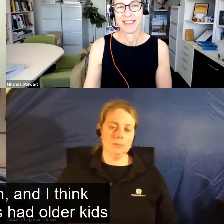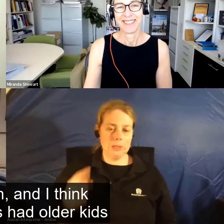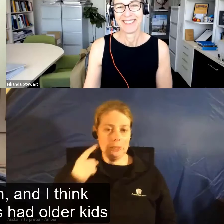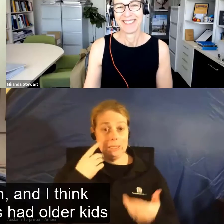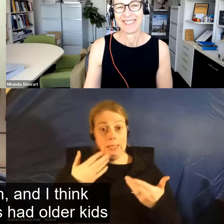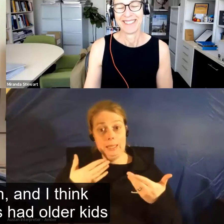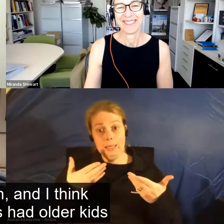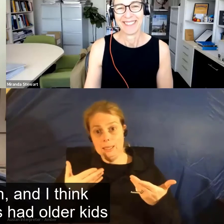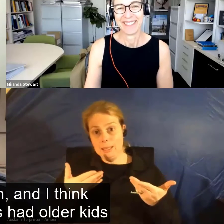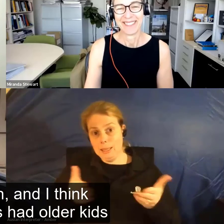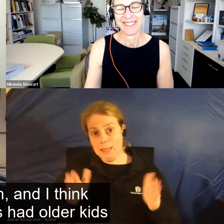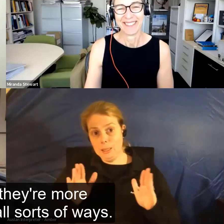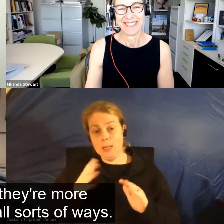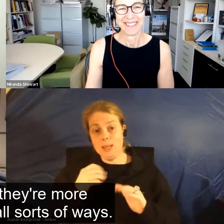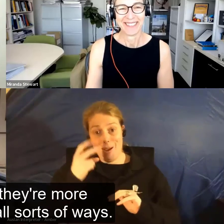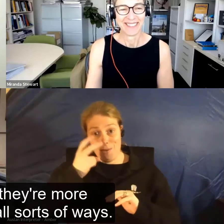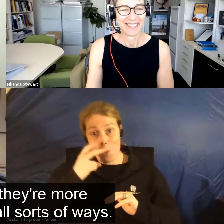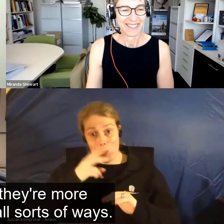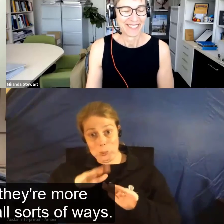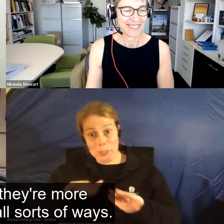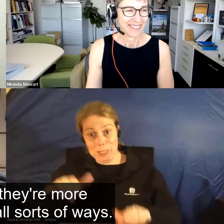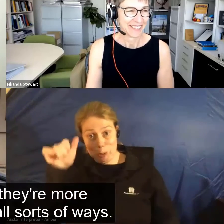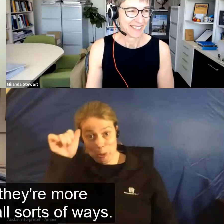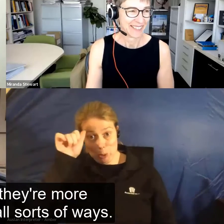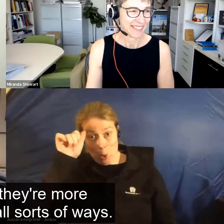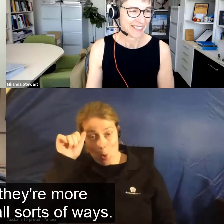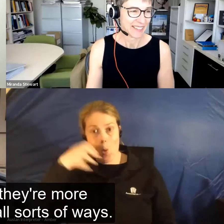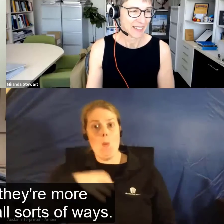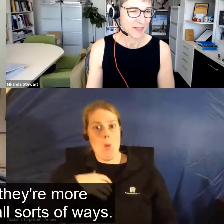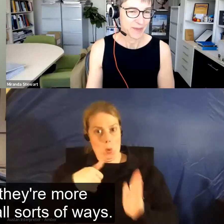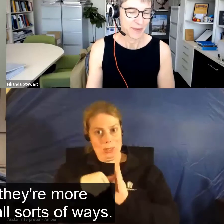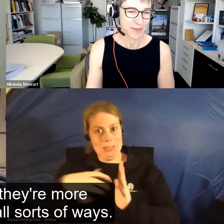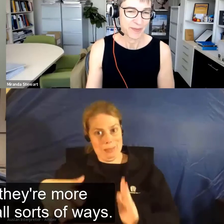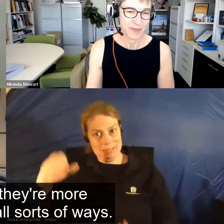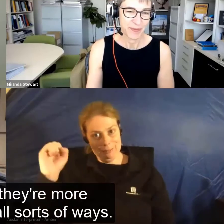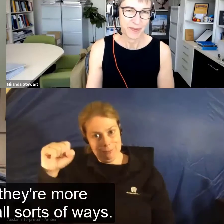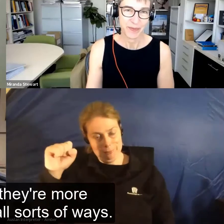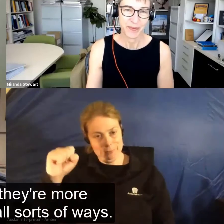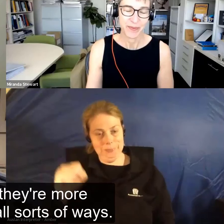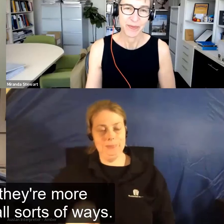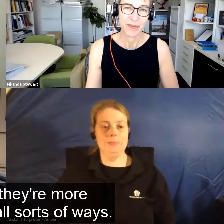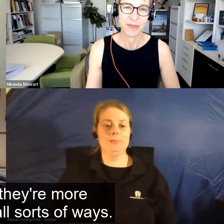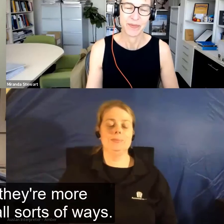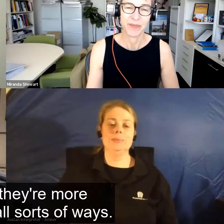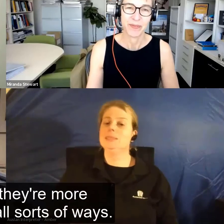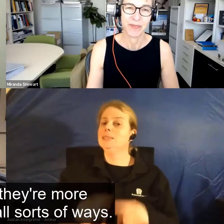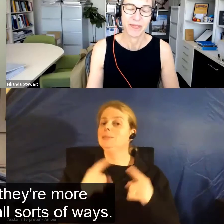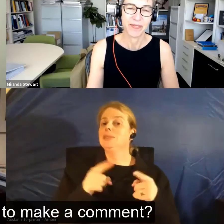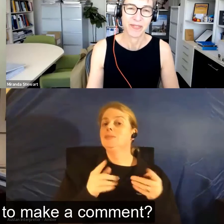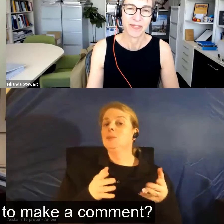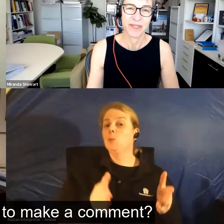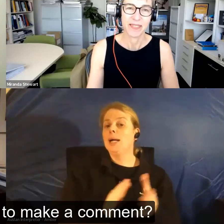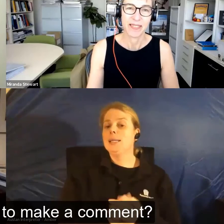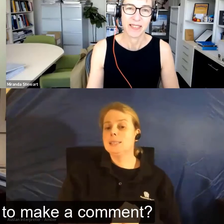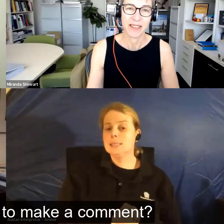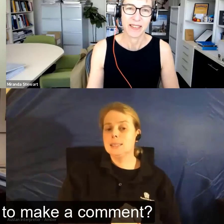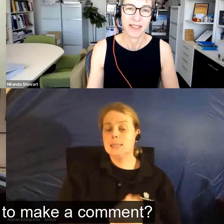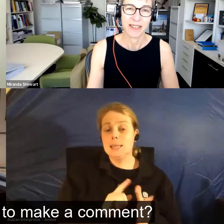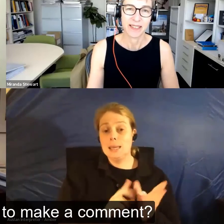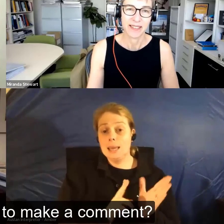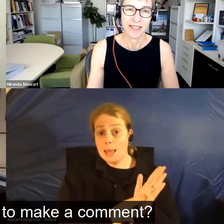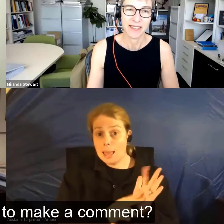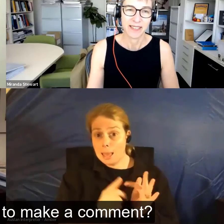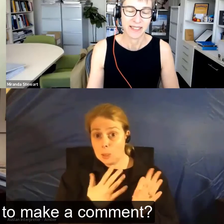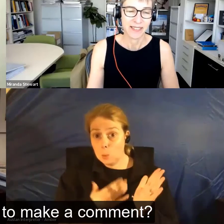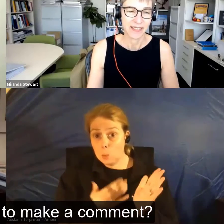had older kids know that they're more expensive in all sorts of ways. And did you want to